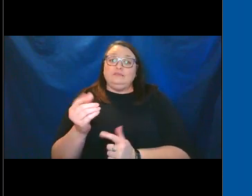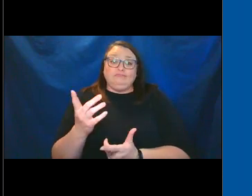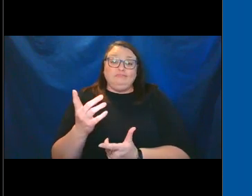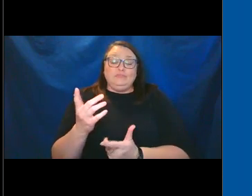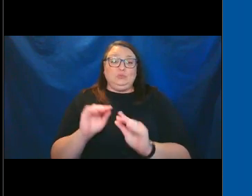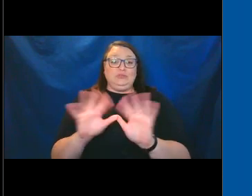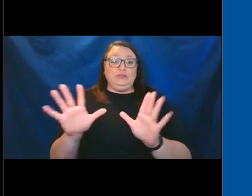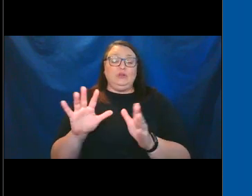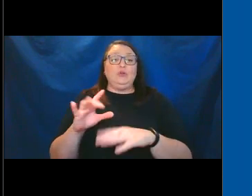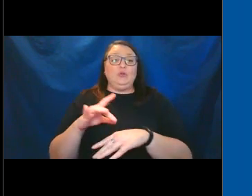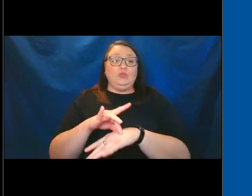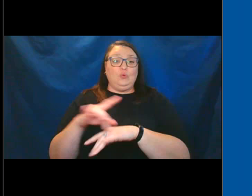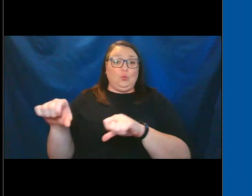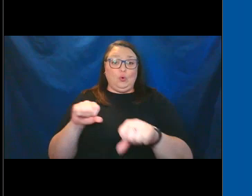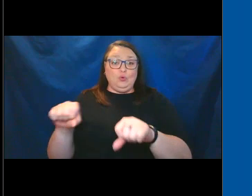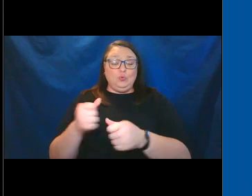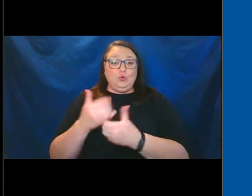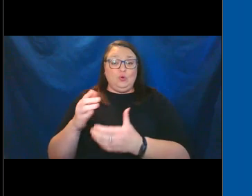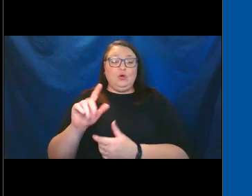tsunami that was driving this